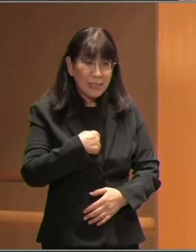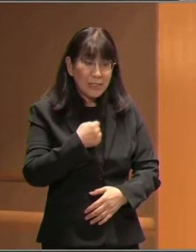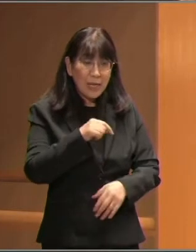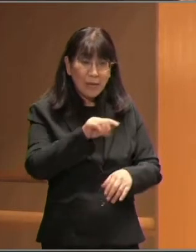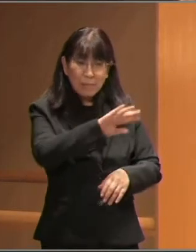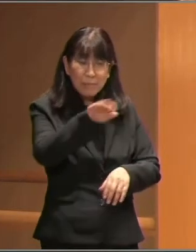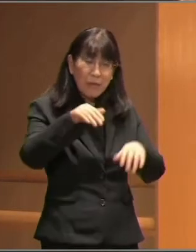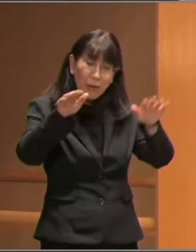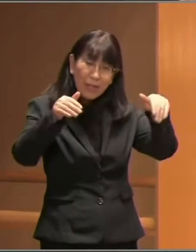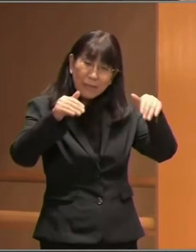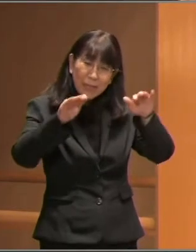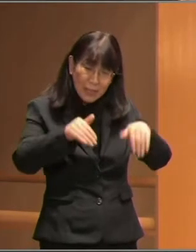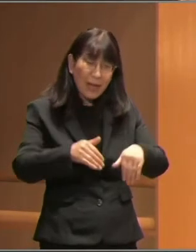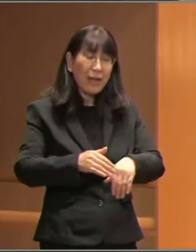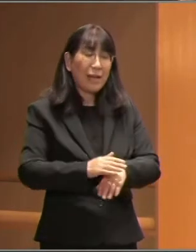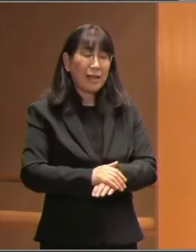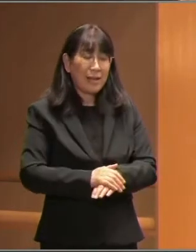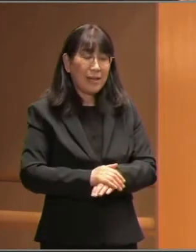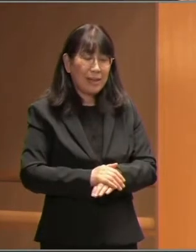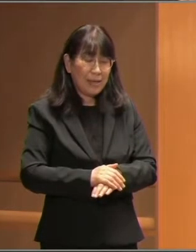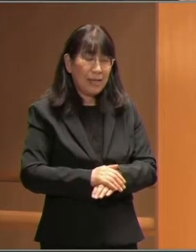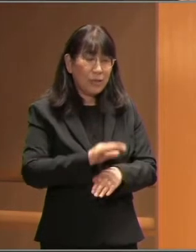So I invited them,